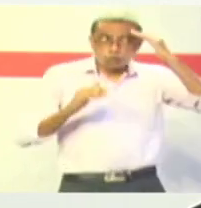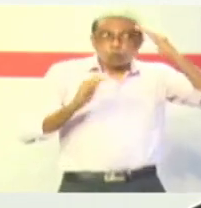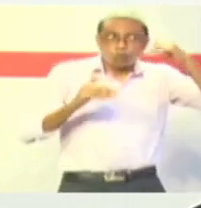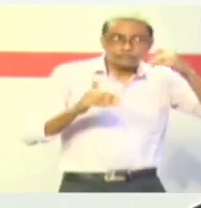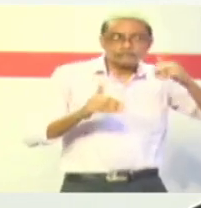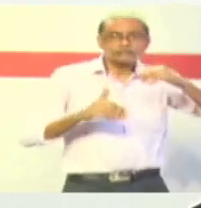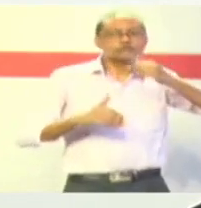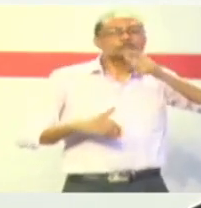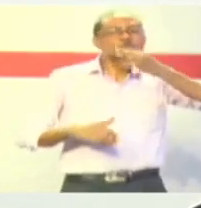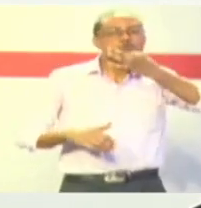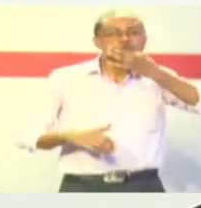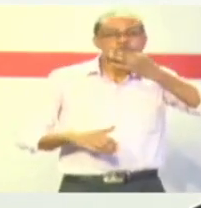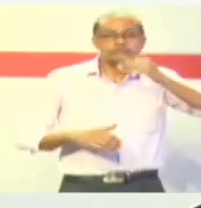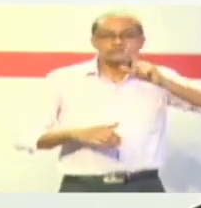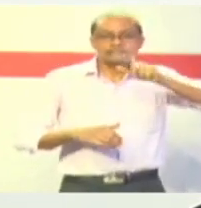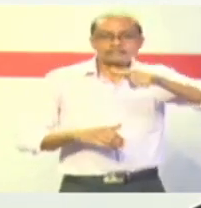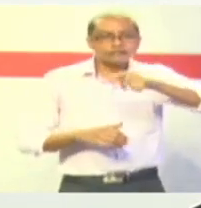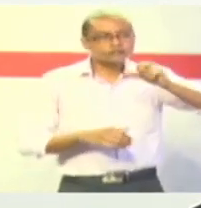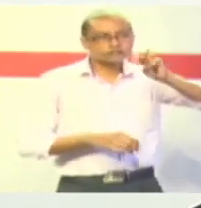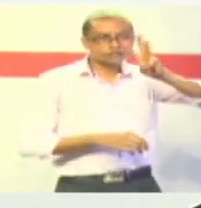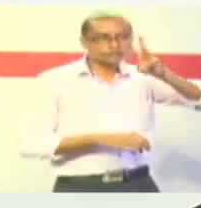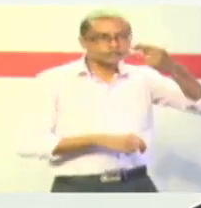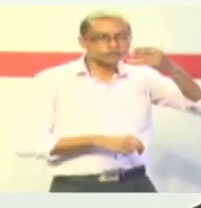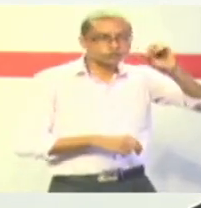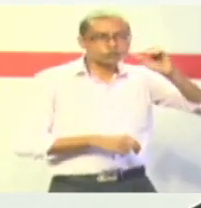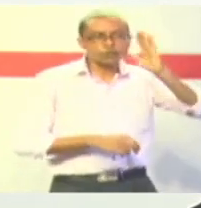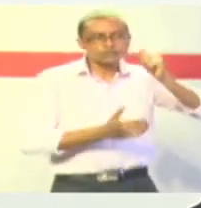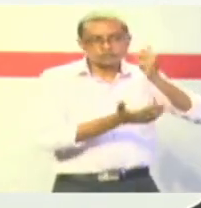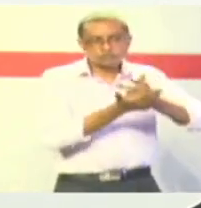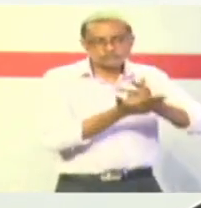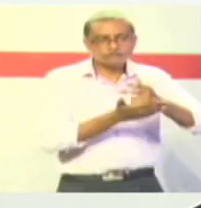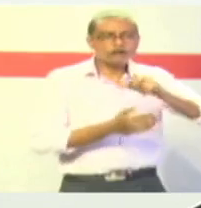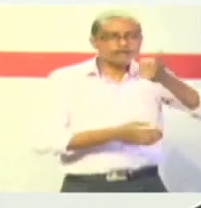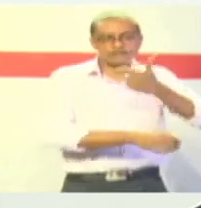group 3 to 17 as well for other types of vaccines in the future.